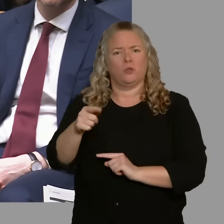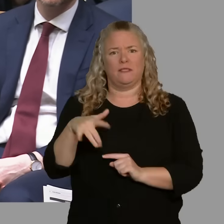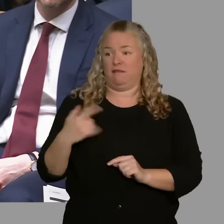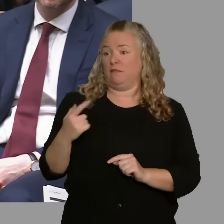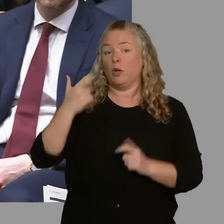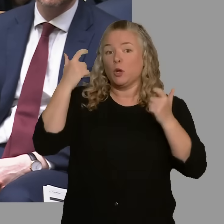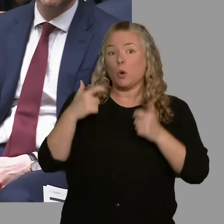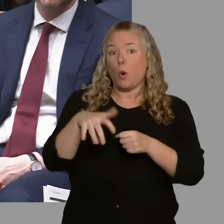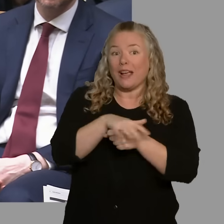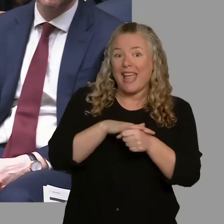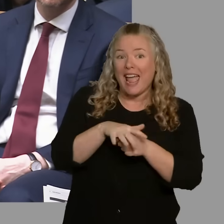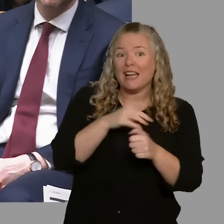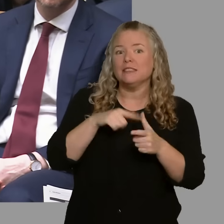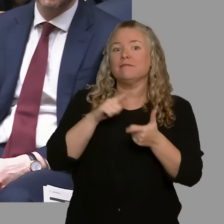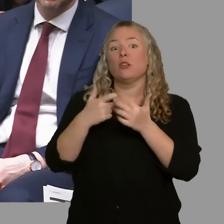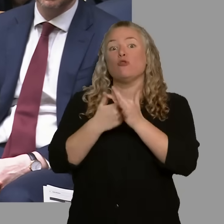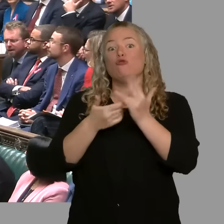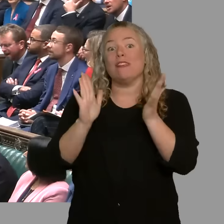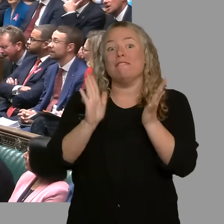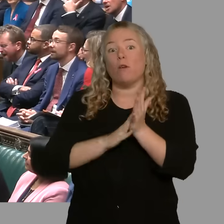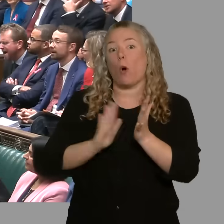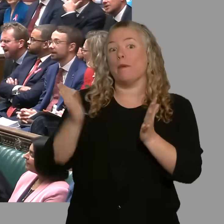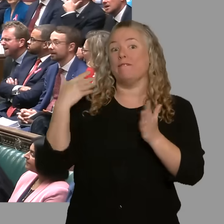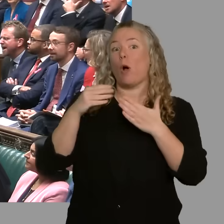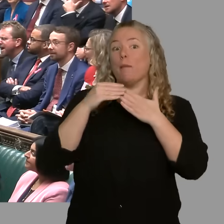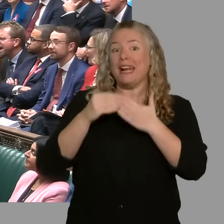can be trusted to defend our democracy?